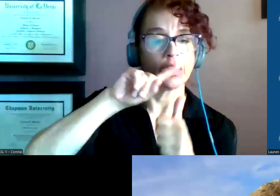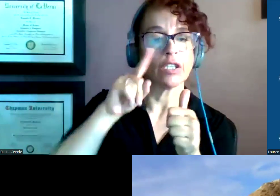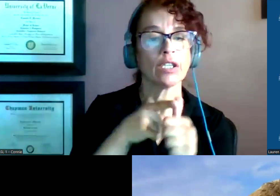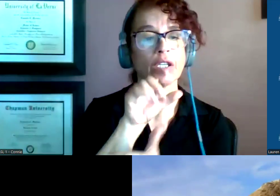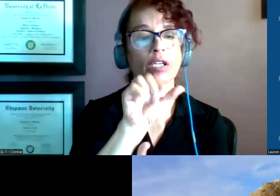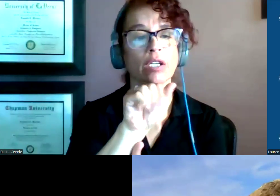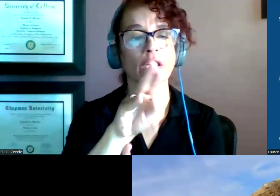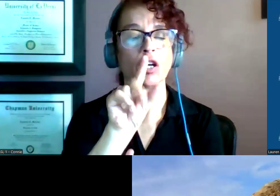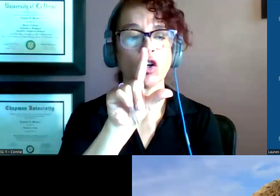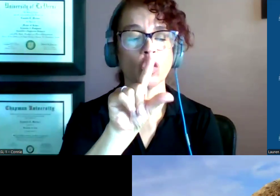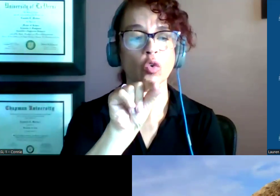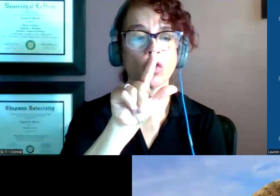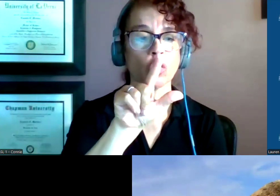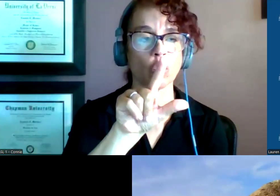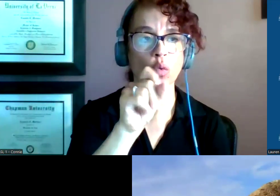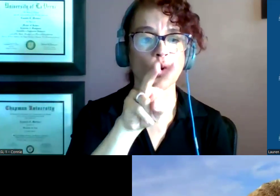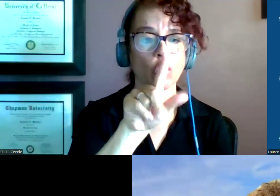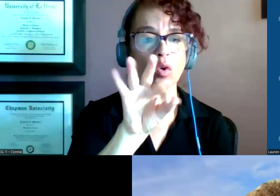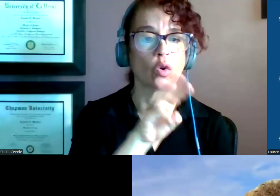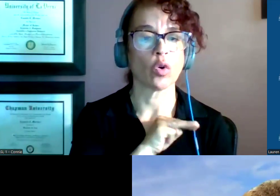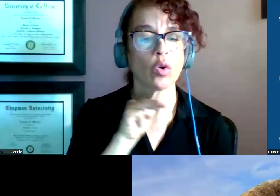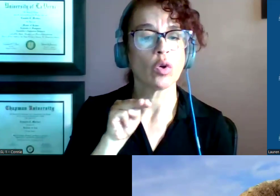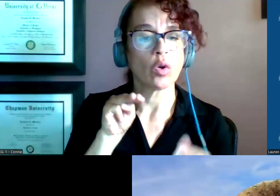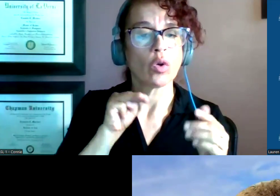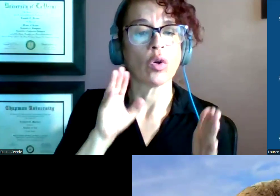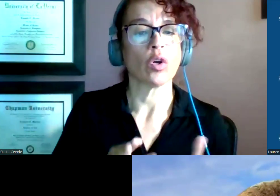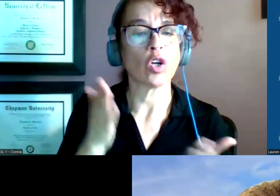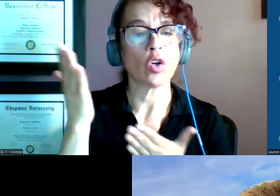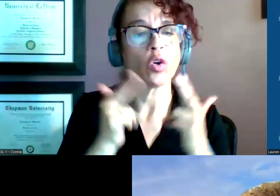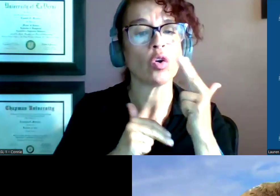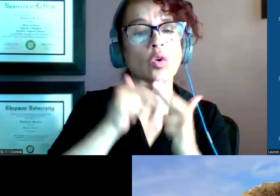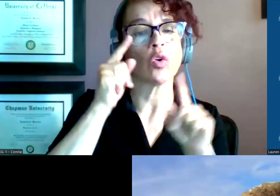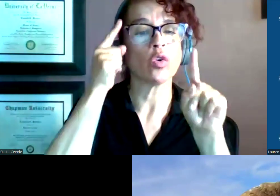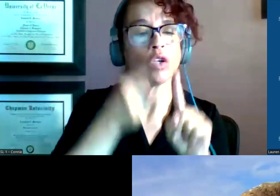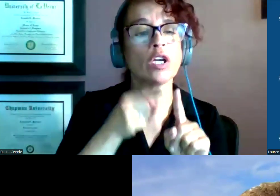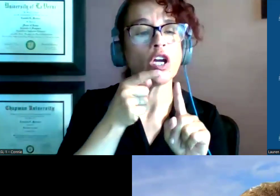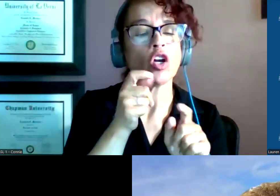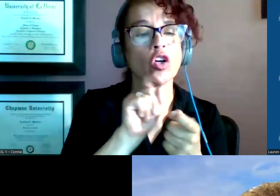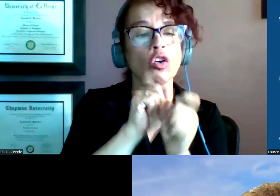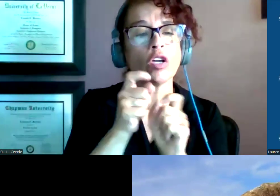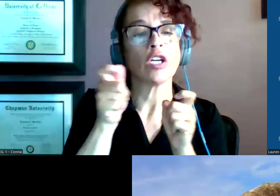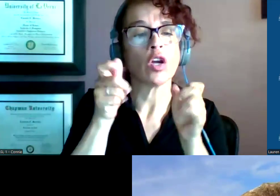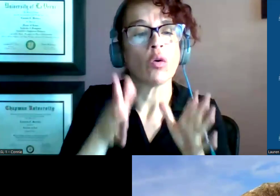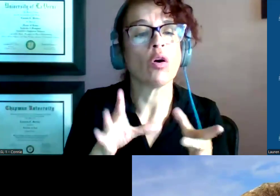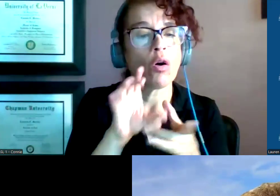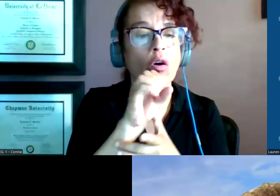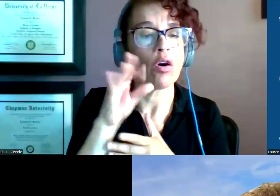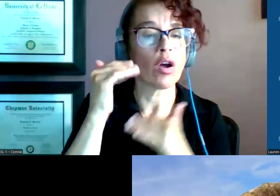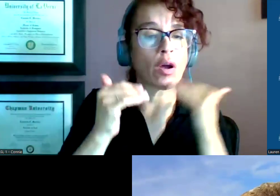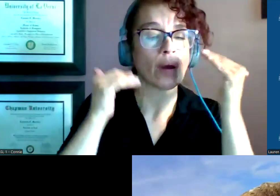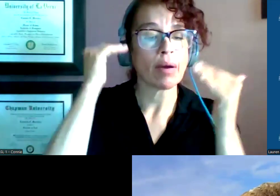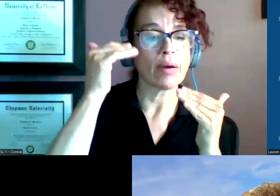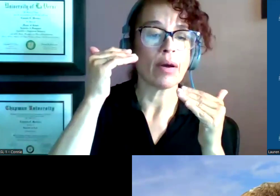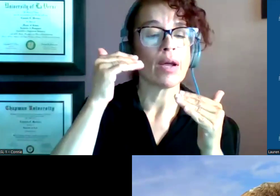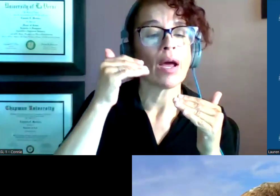AB 1229 by Member Schultz and Quirk Silva. So this bill just proposes transferring administration of the Adult Reentry